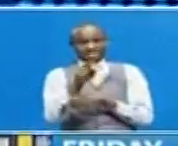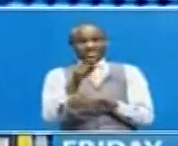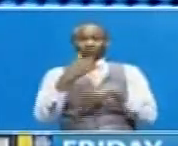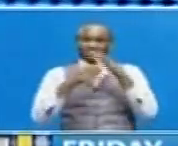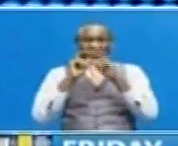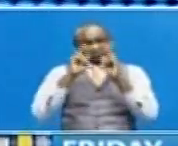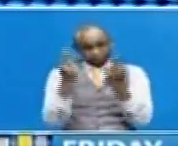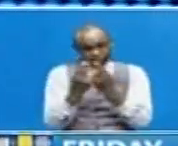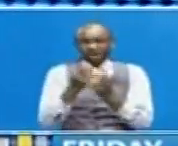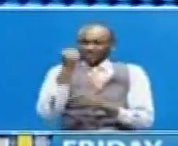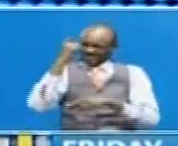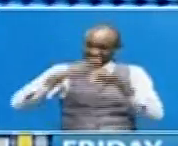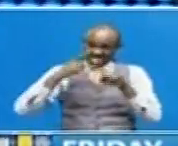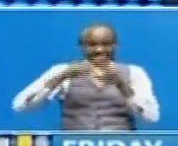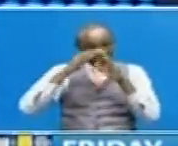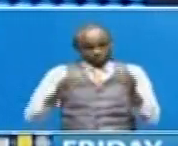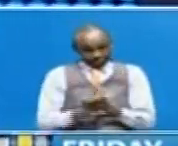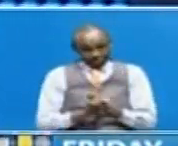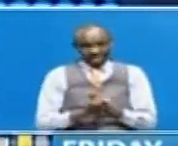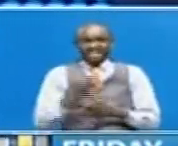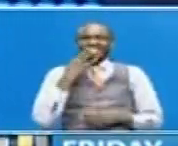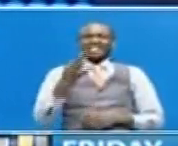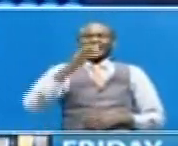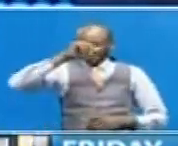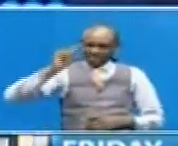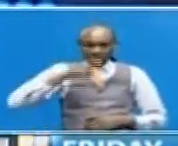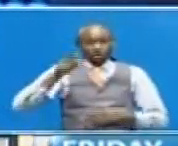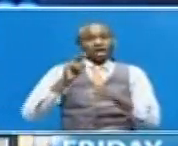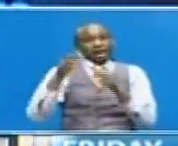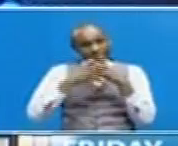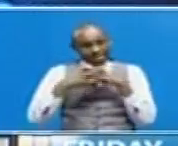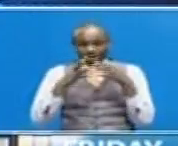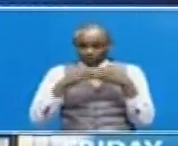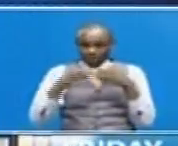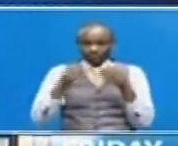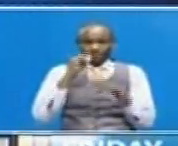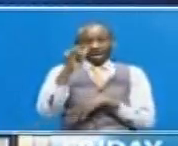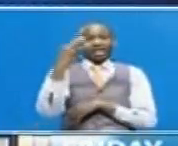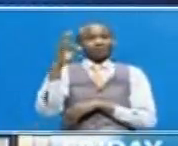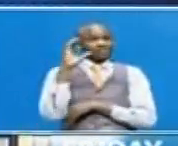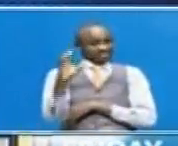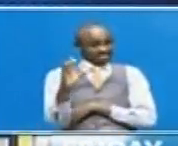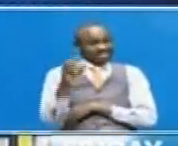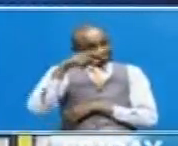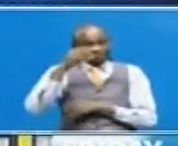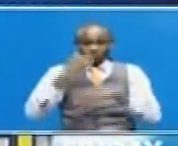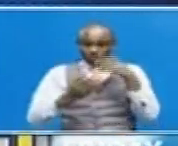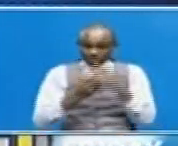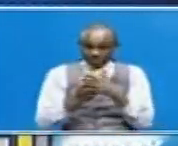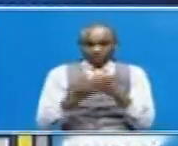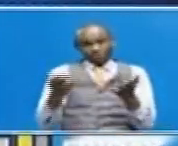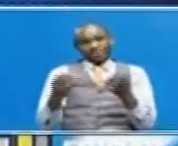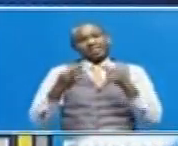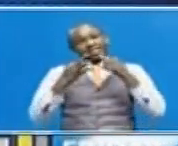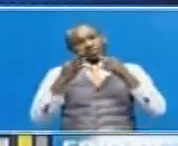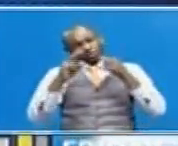the units over the next 5 years. With a $300 million investments from IFC, the company will construct